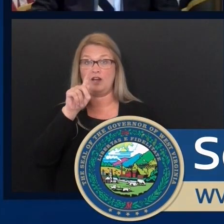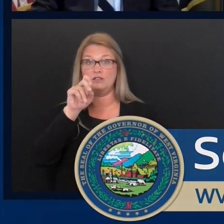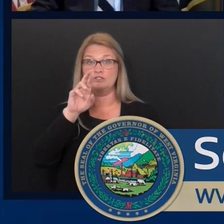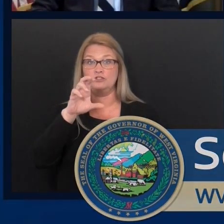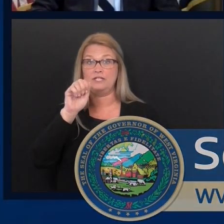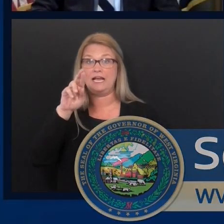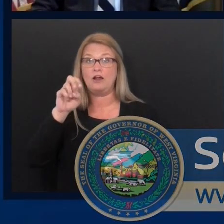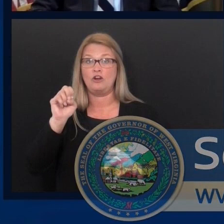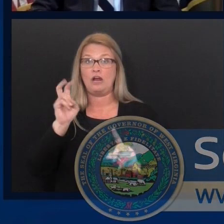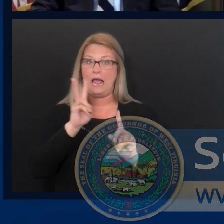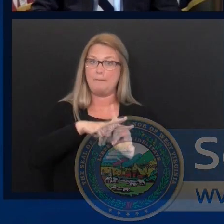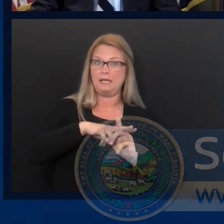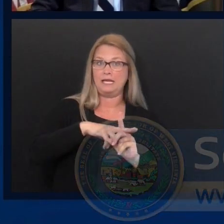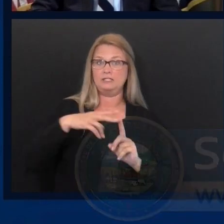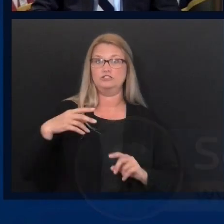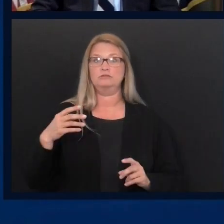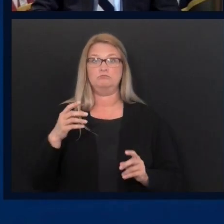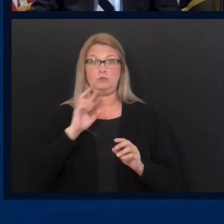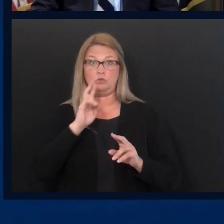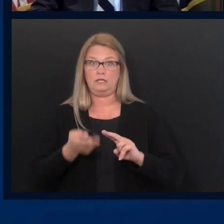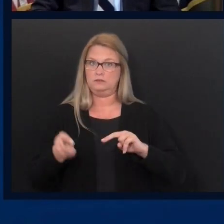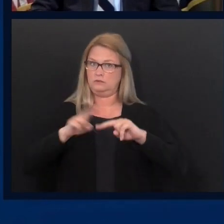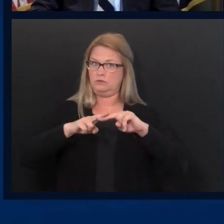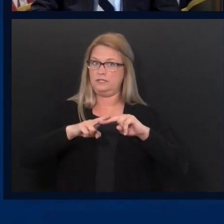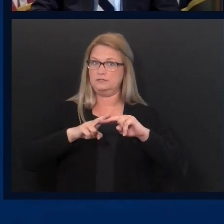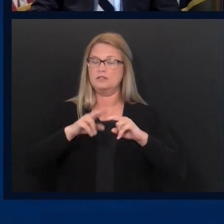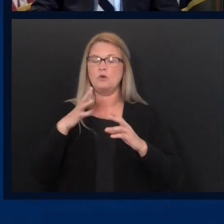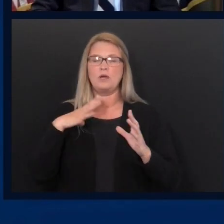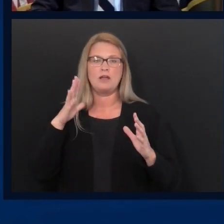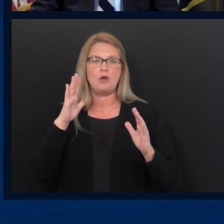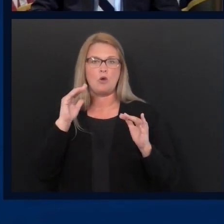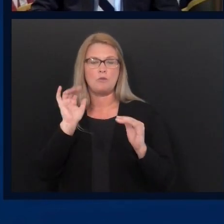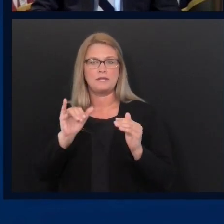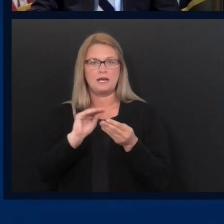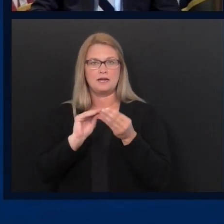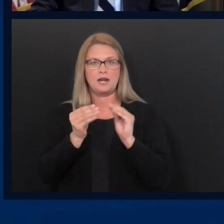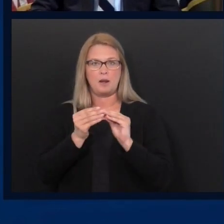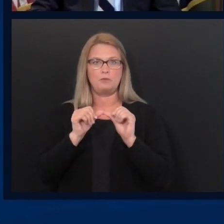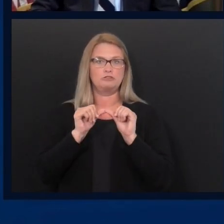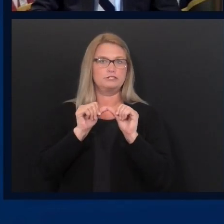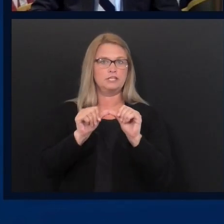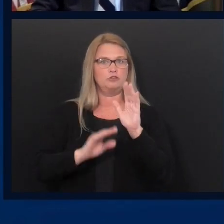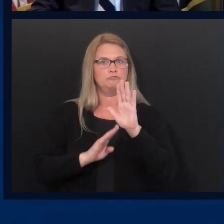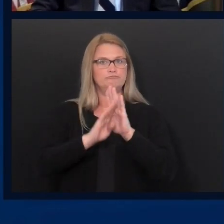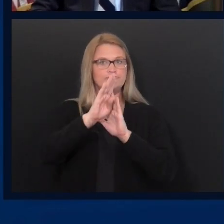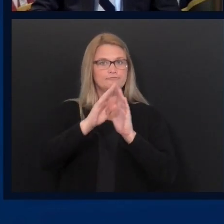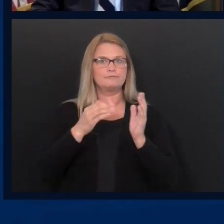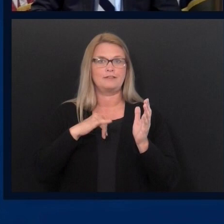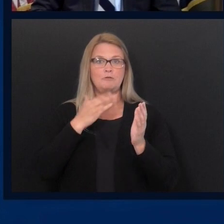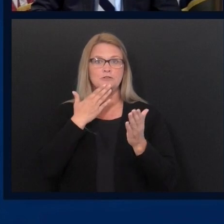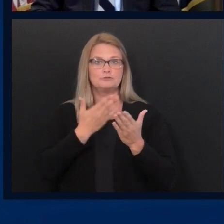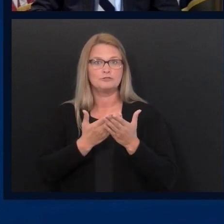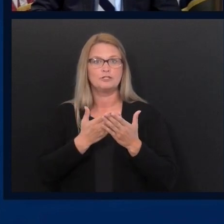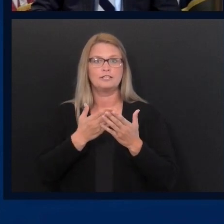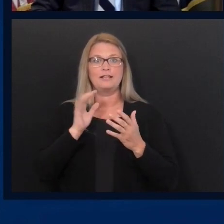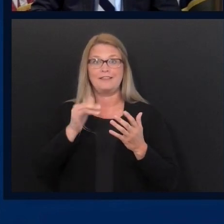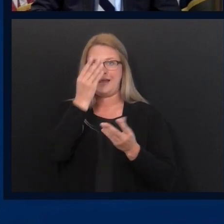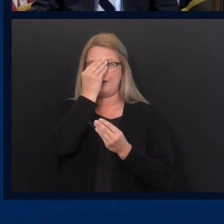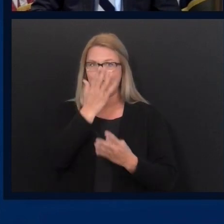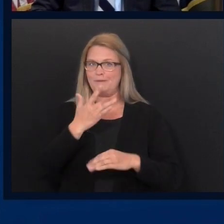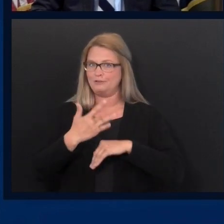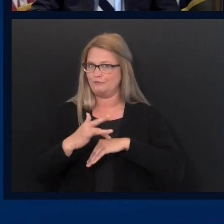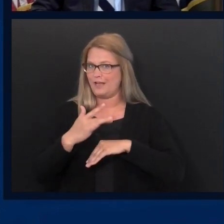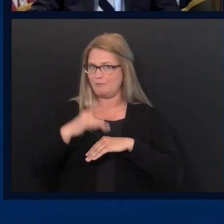have increased. We're hoping that those numbers continue to climb. We want to make sure that information is available